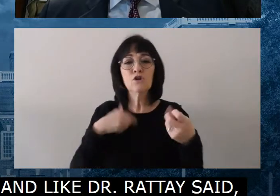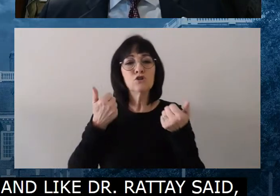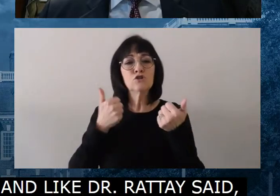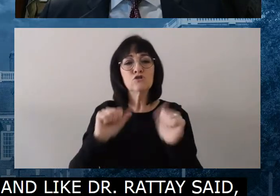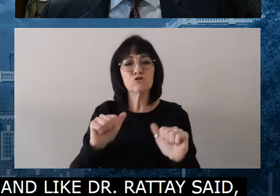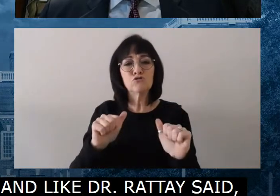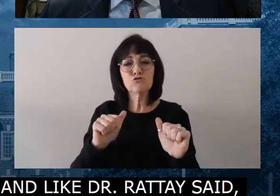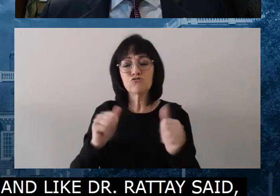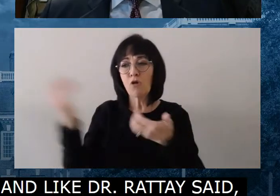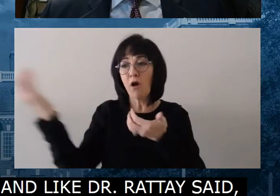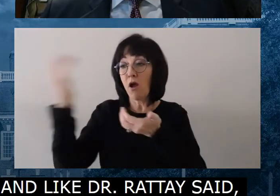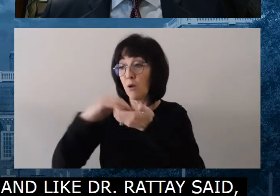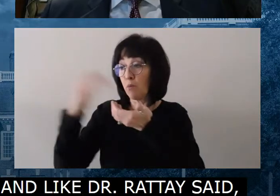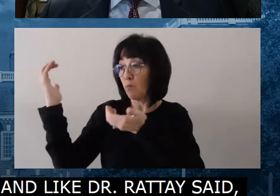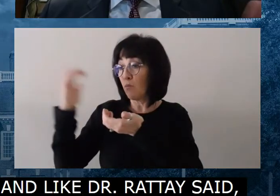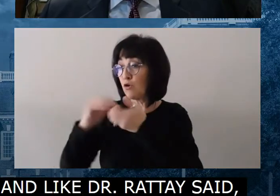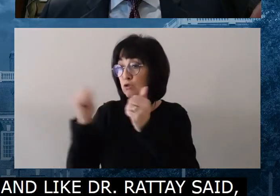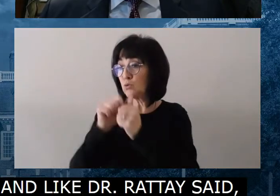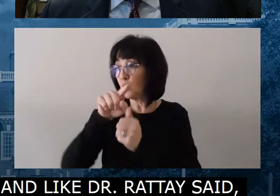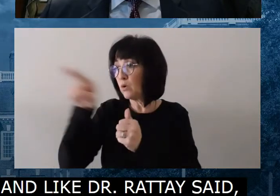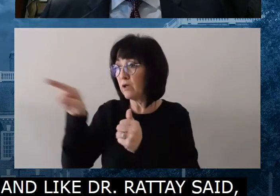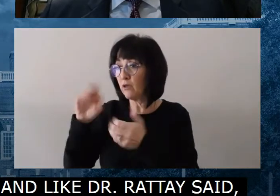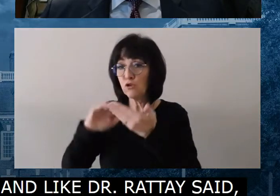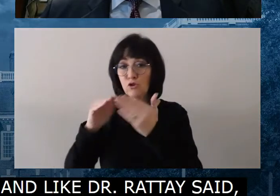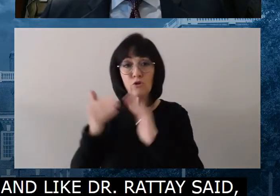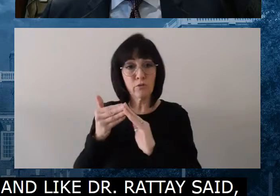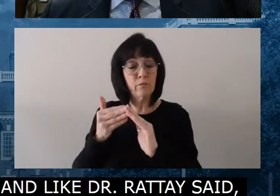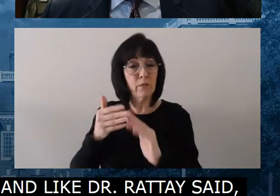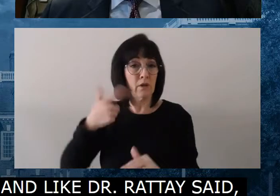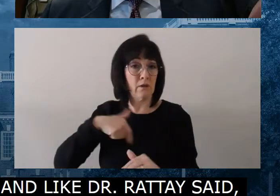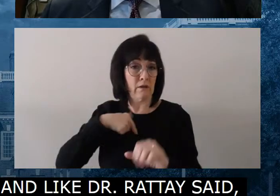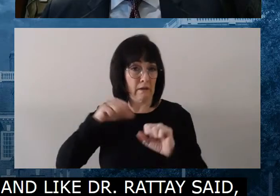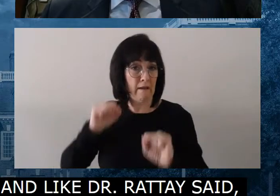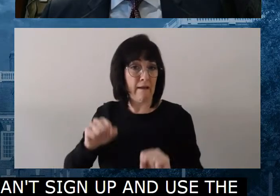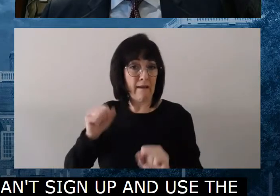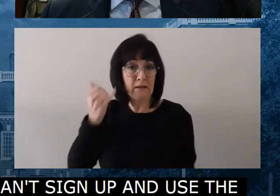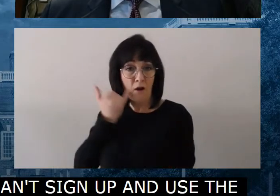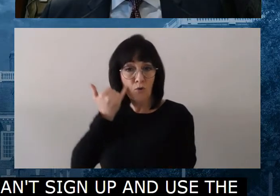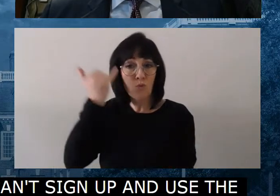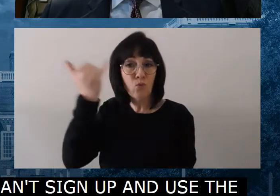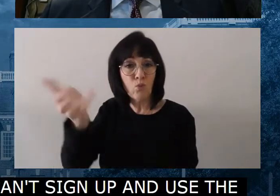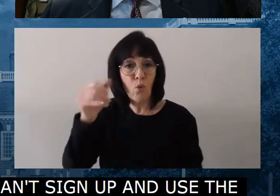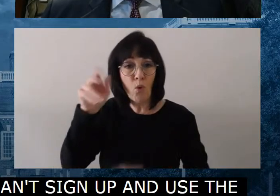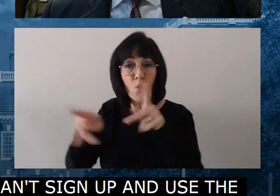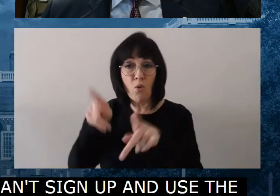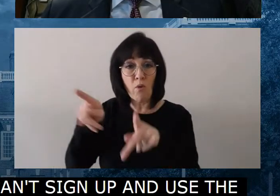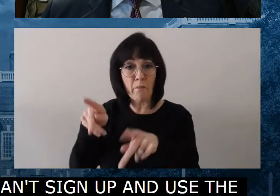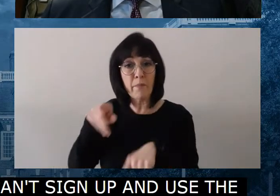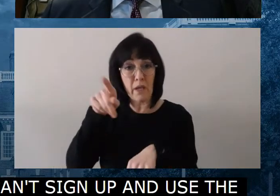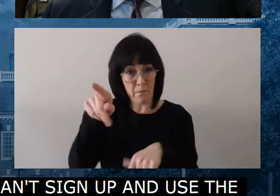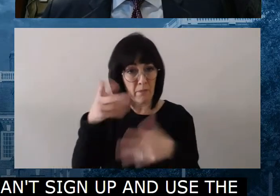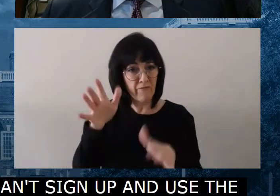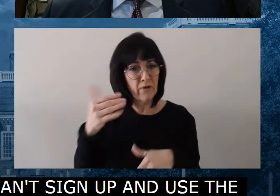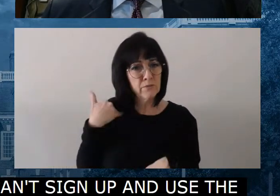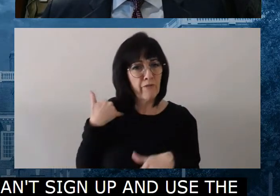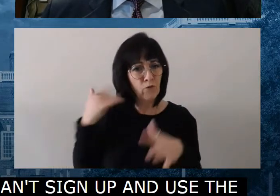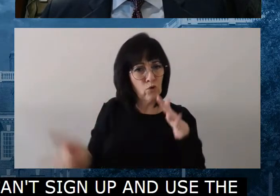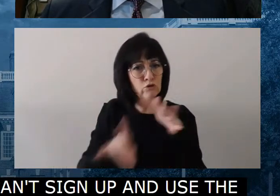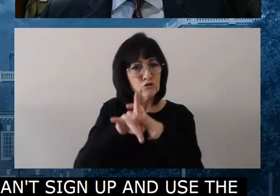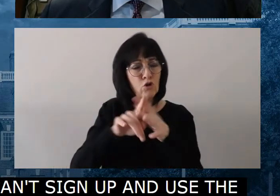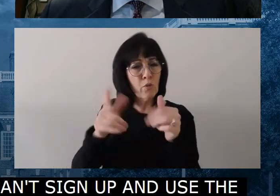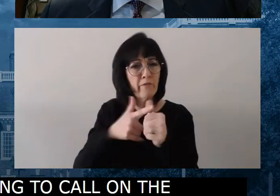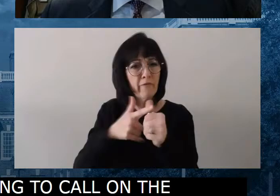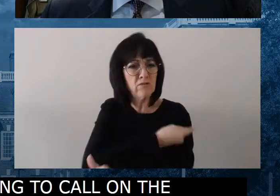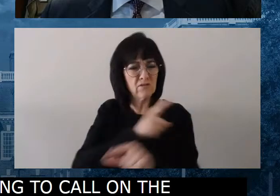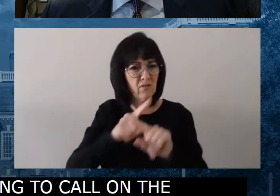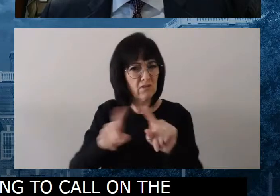the partnership to call individuals that haven't scheduled their second dose yet. We'll start that in the next few weeks, and also maybe call people that have